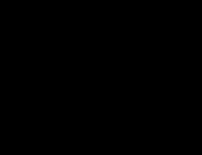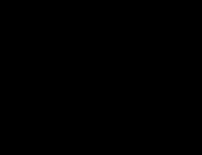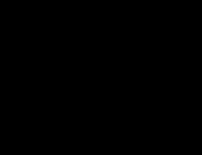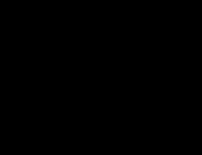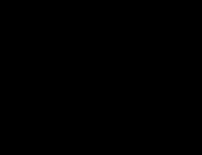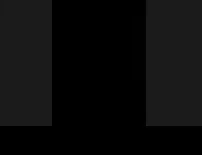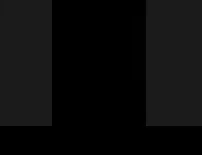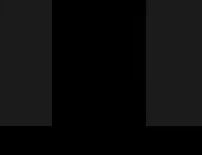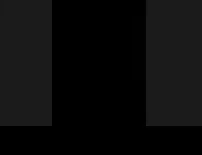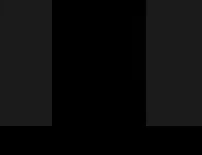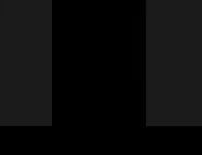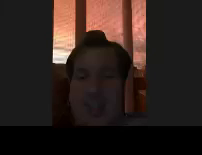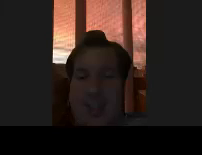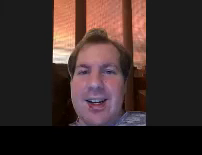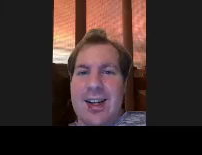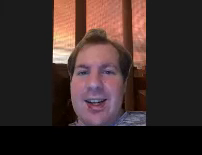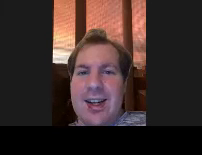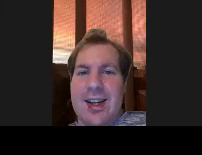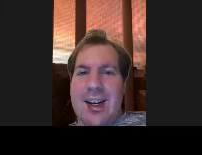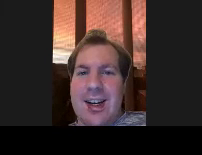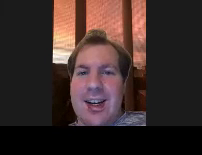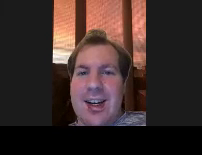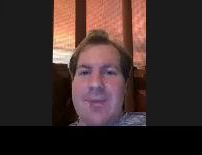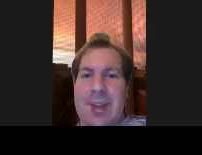you there? Yes. Yeah. Great, wonderful.